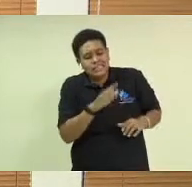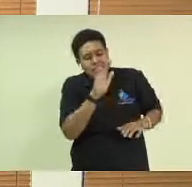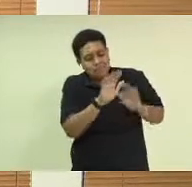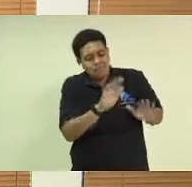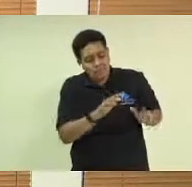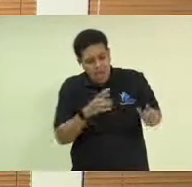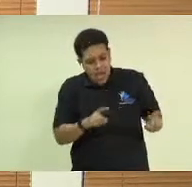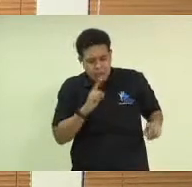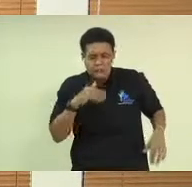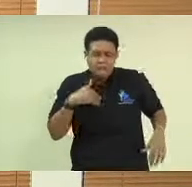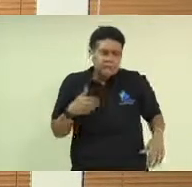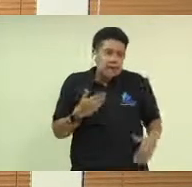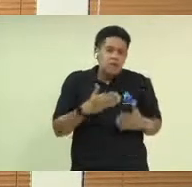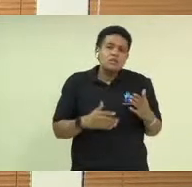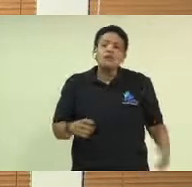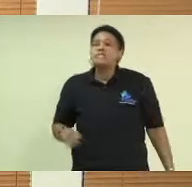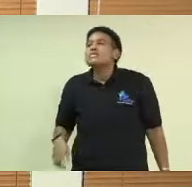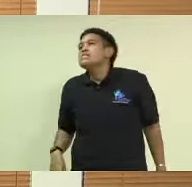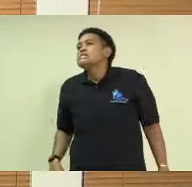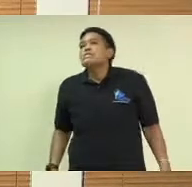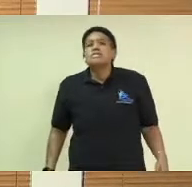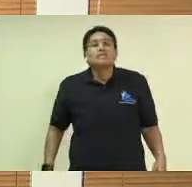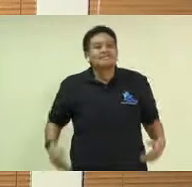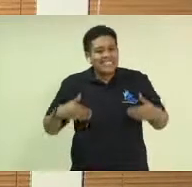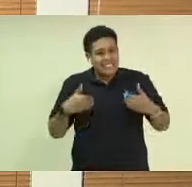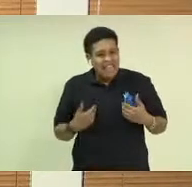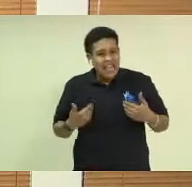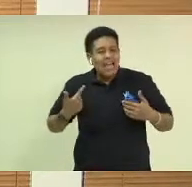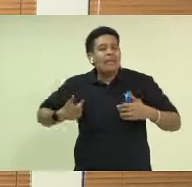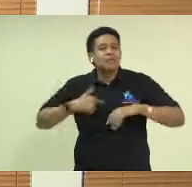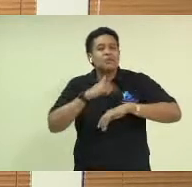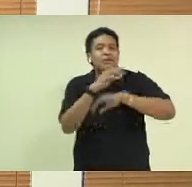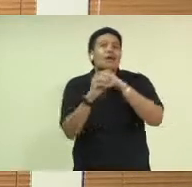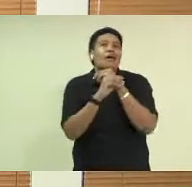system. And, we are,